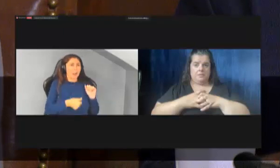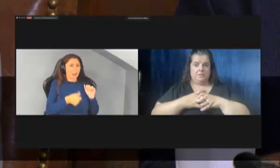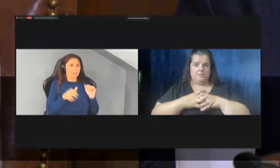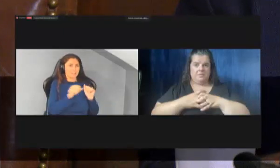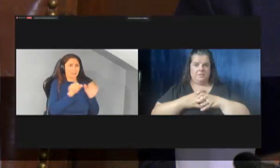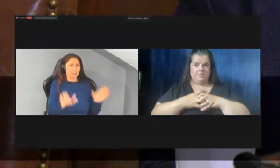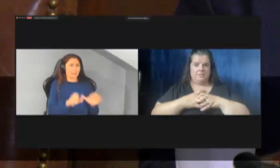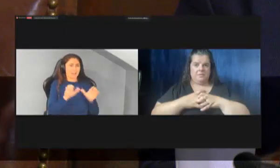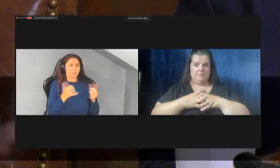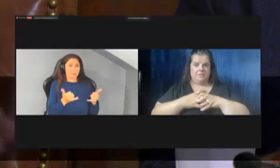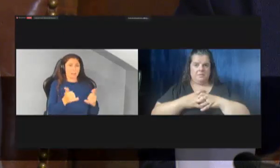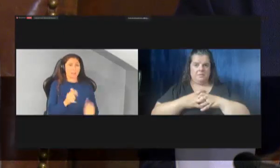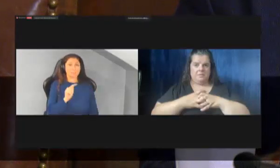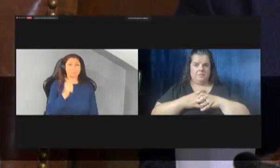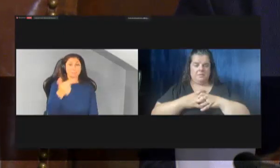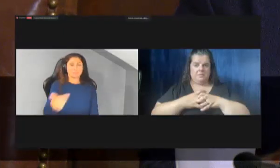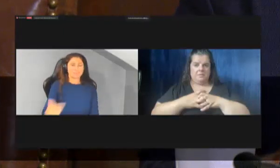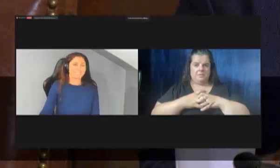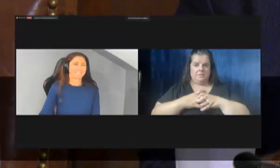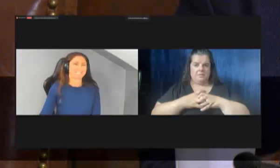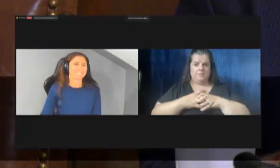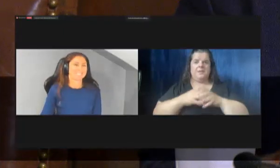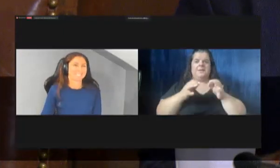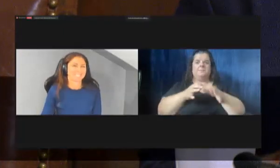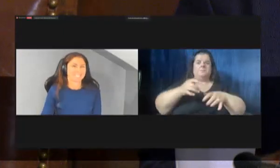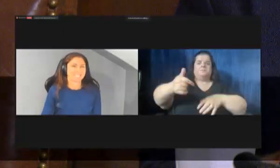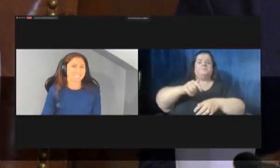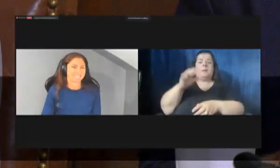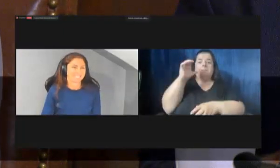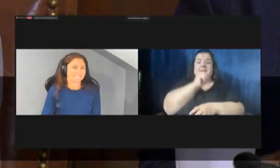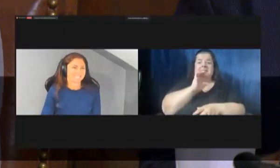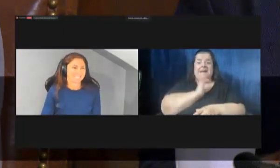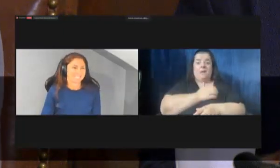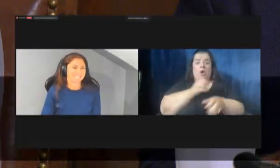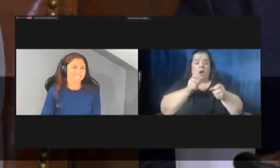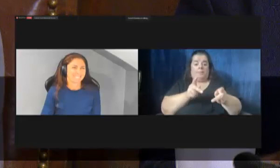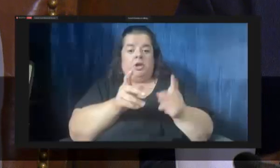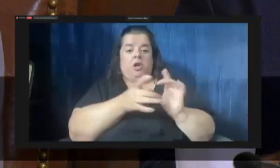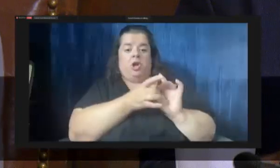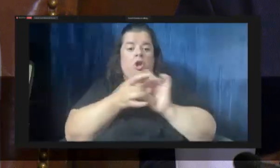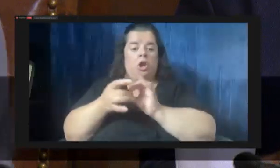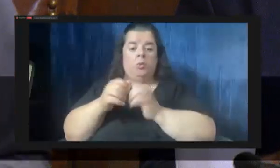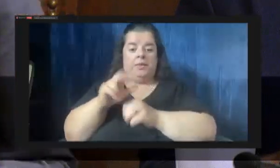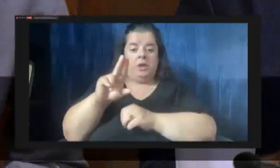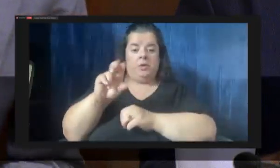today and missing our opportunity to do so in coordination with USDA.